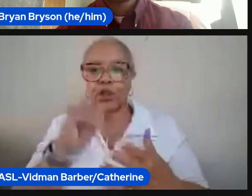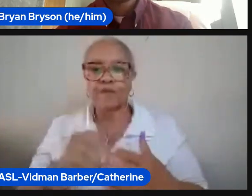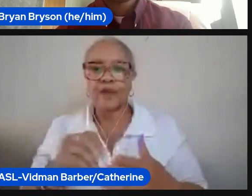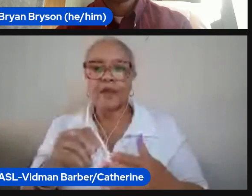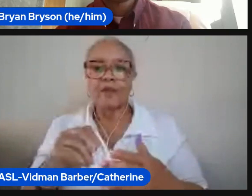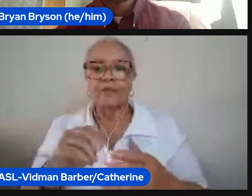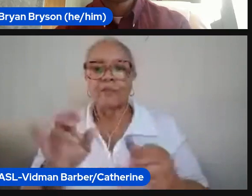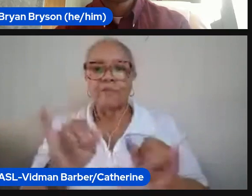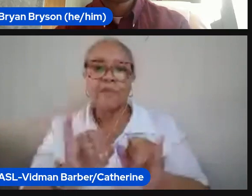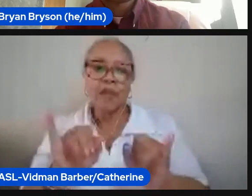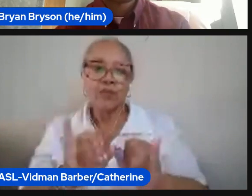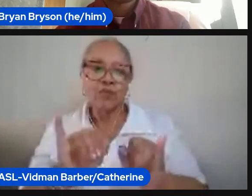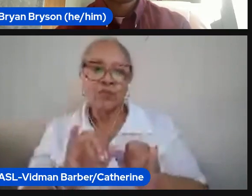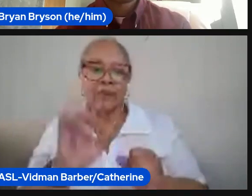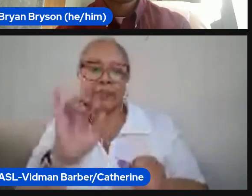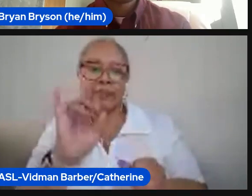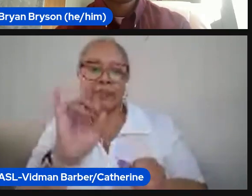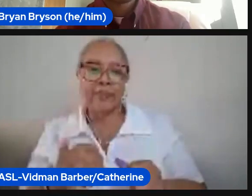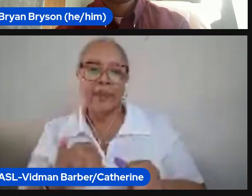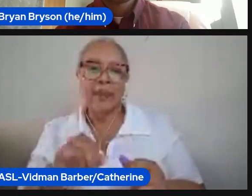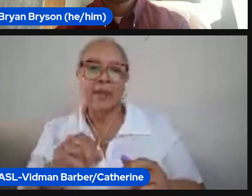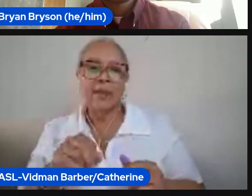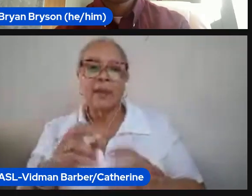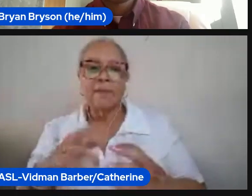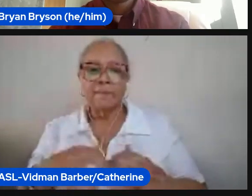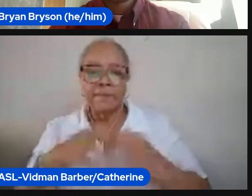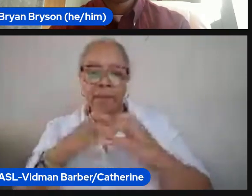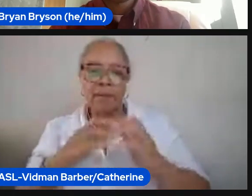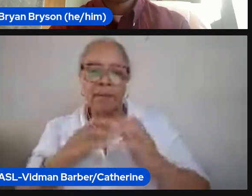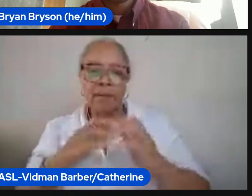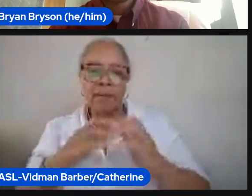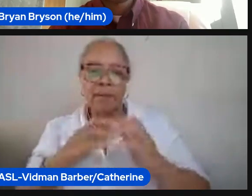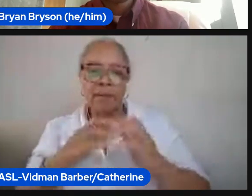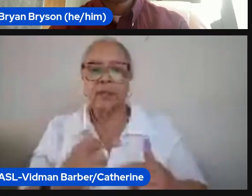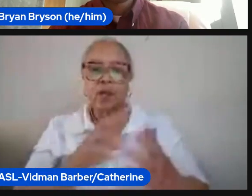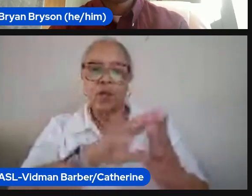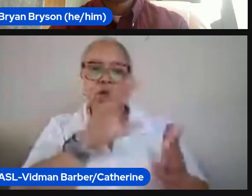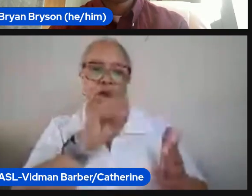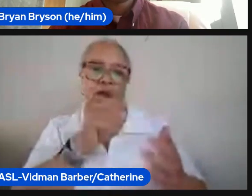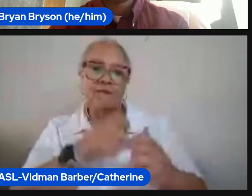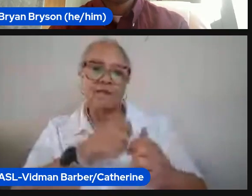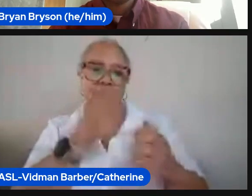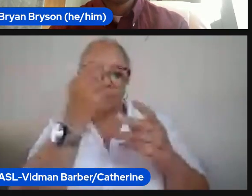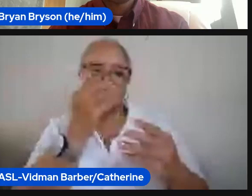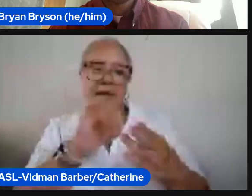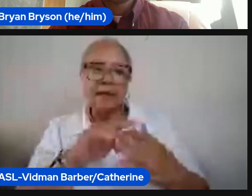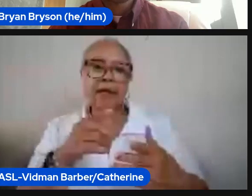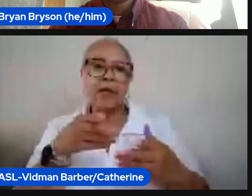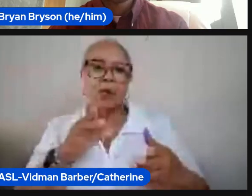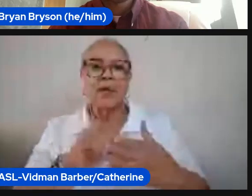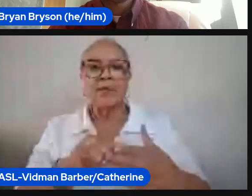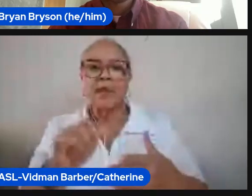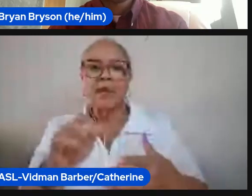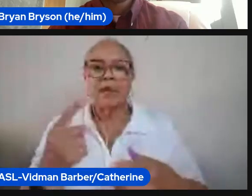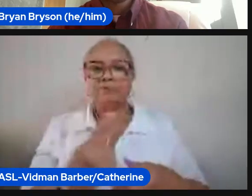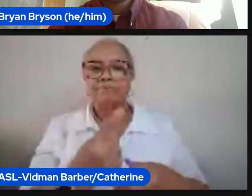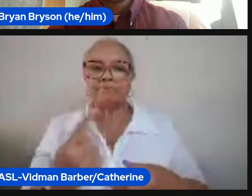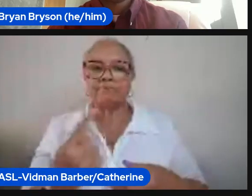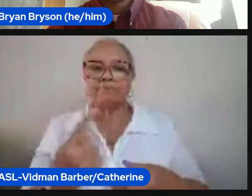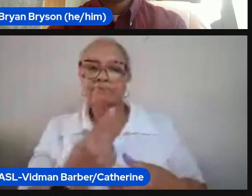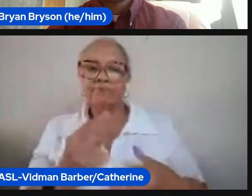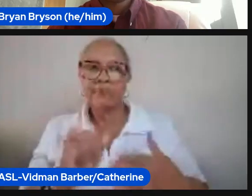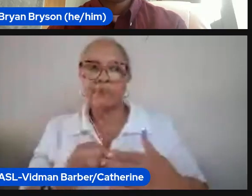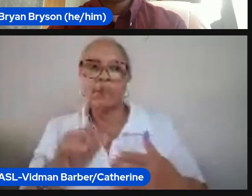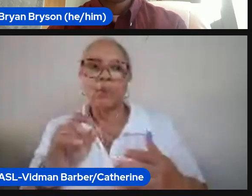that to build models that learn from data and that are in a way autonomous. So systems that